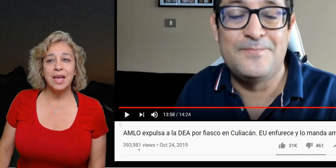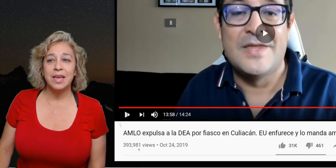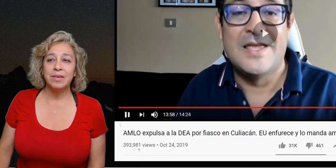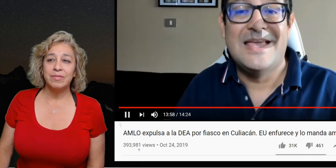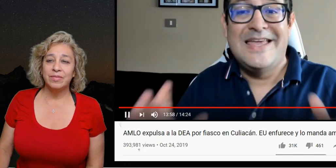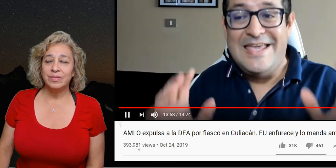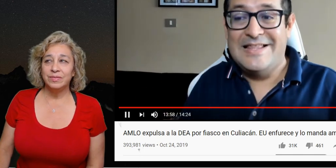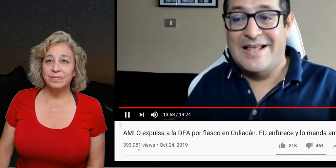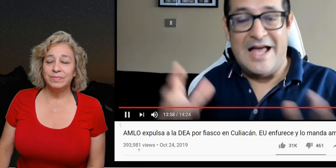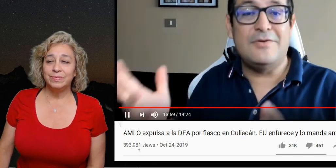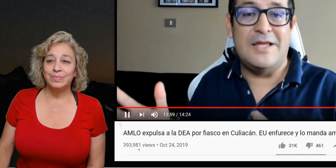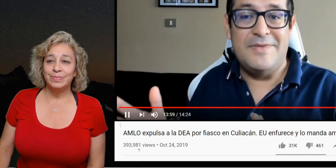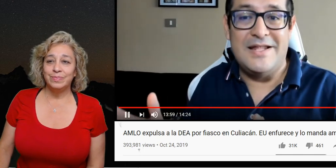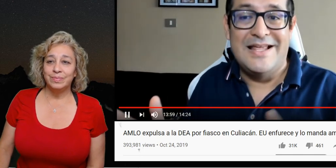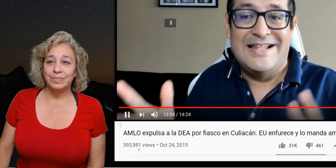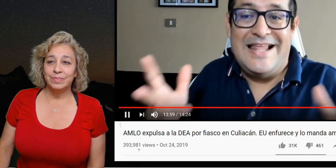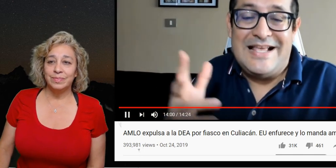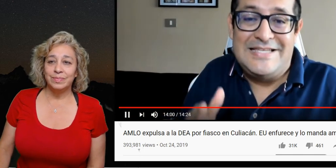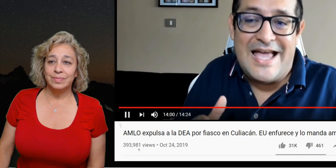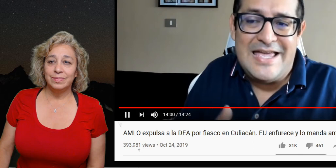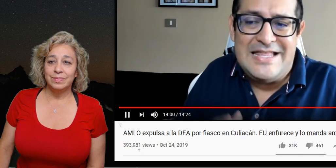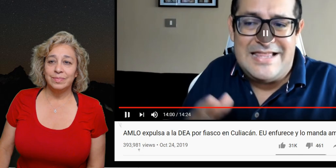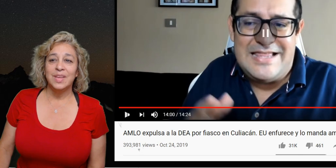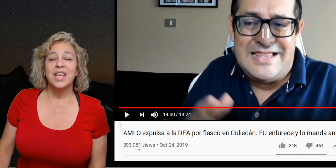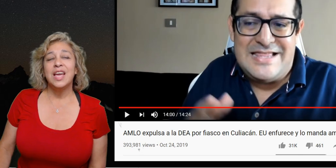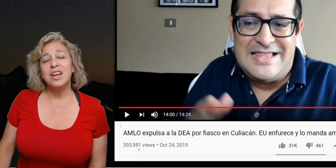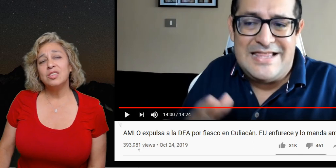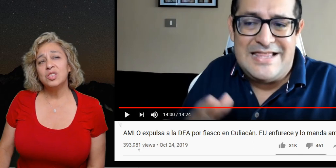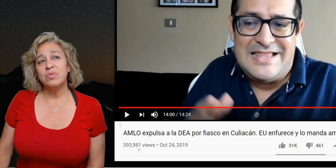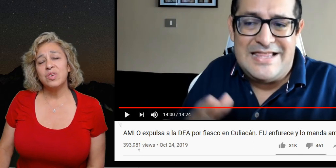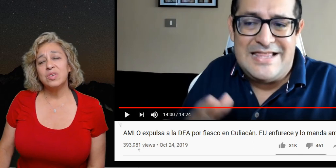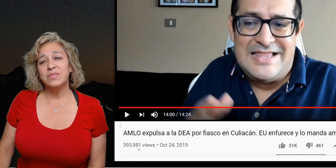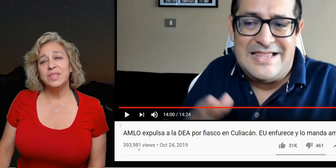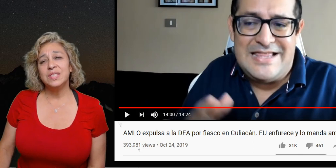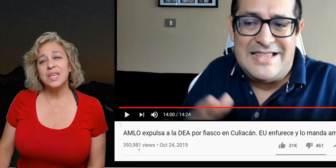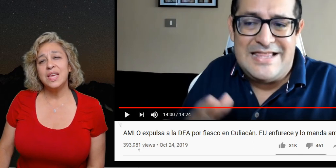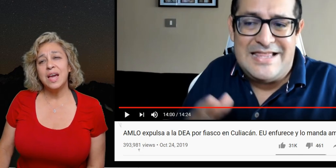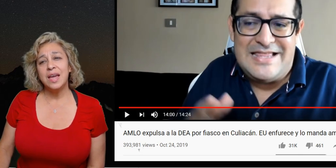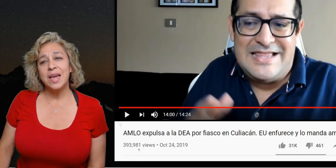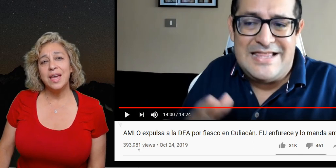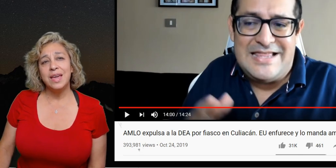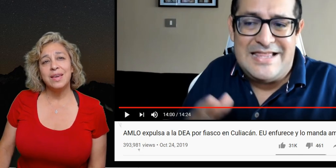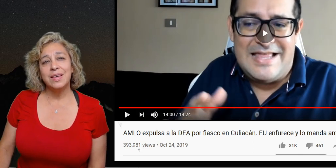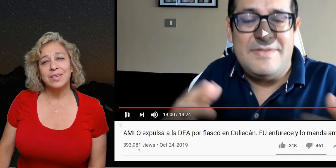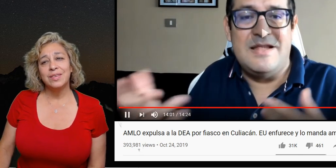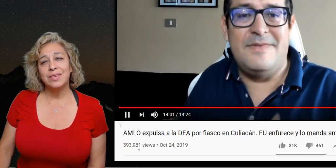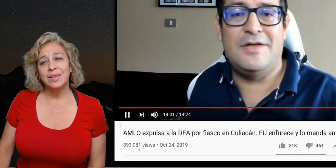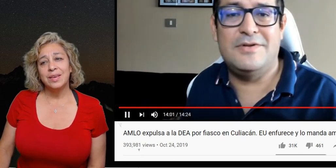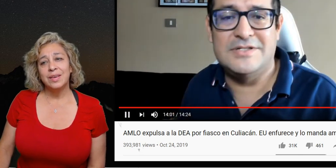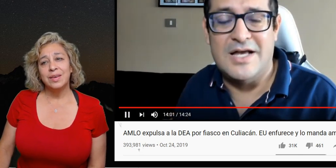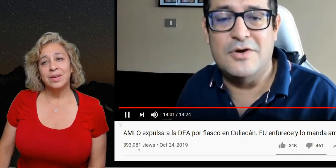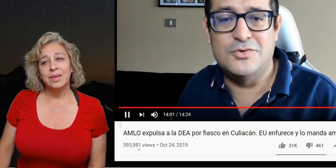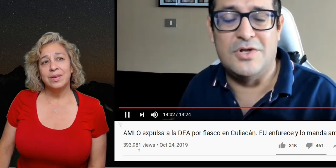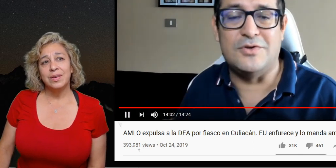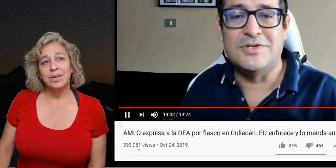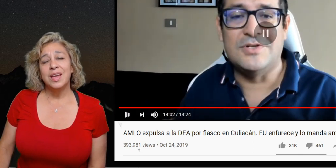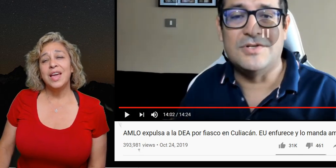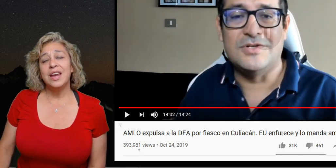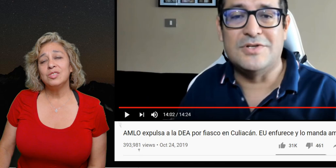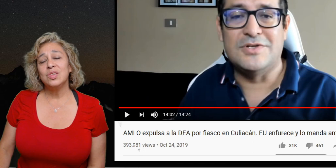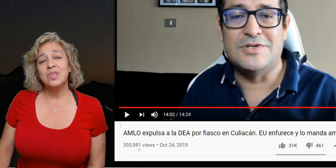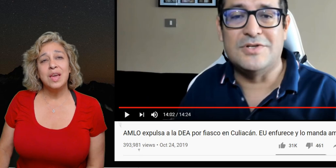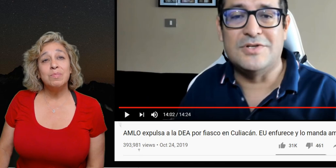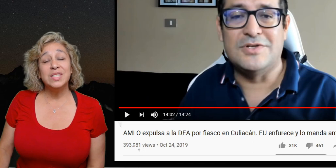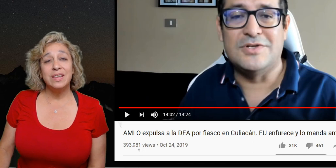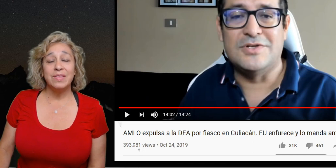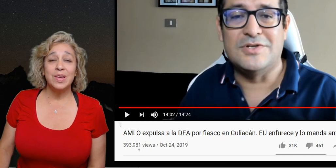DEA. Y claro, también de la CIA y también. And also, of course, of the CIA. Y el embajador de Estados Unidos. And